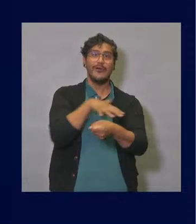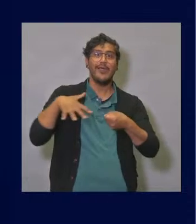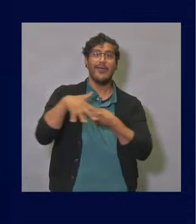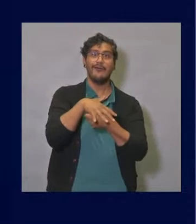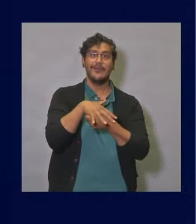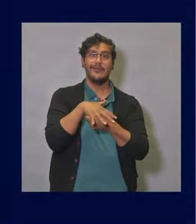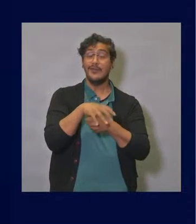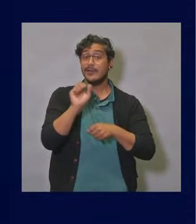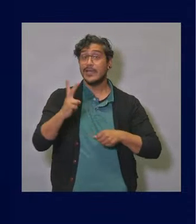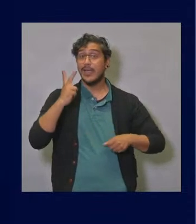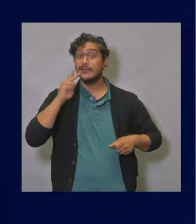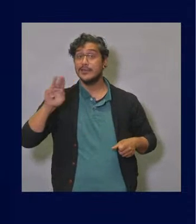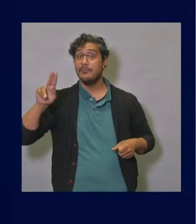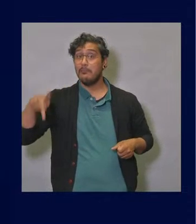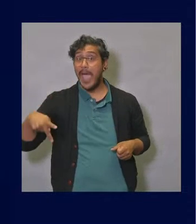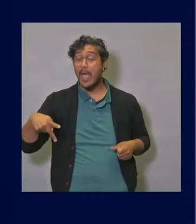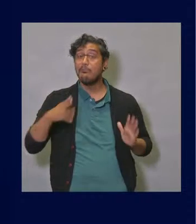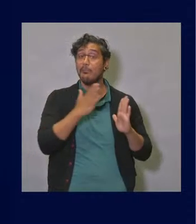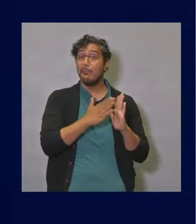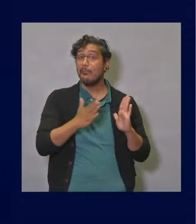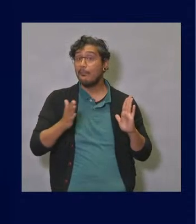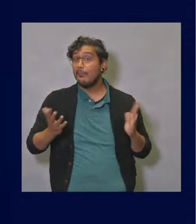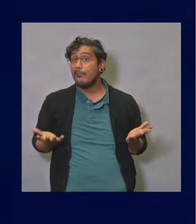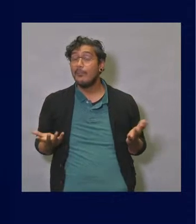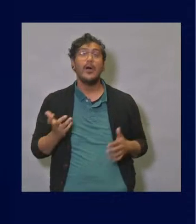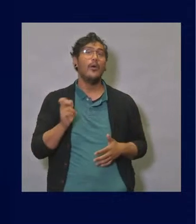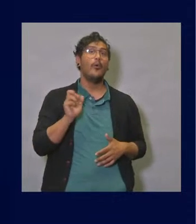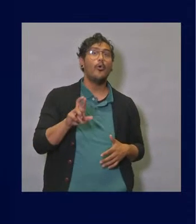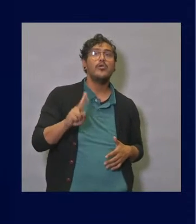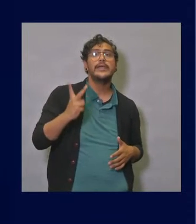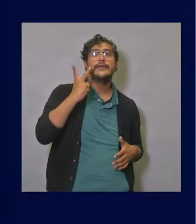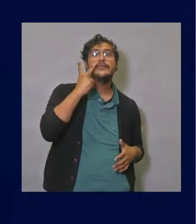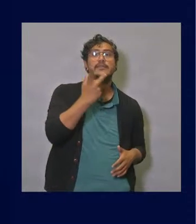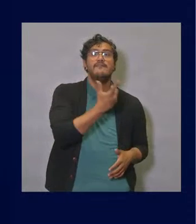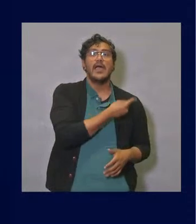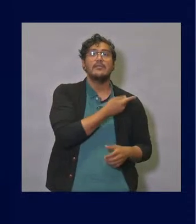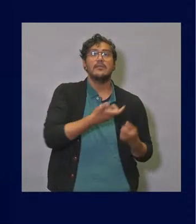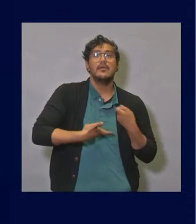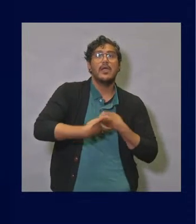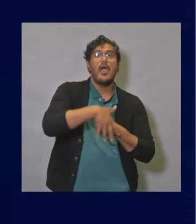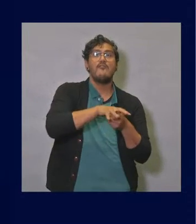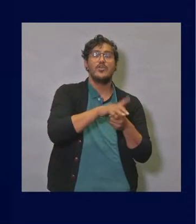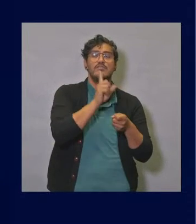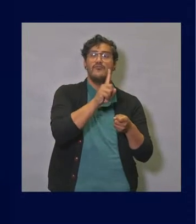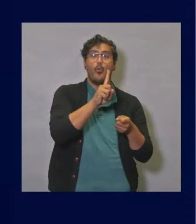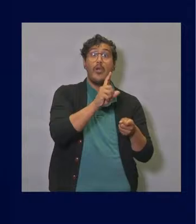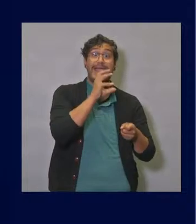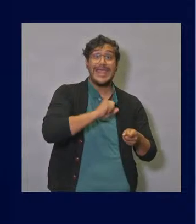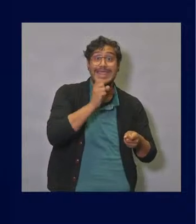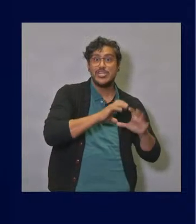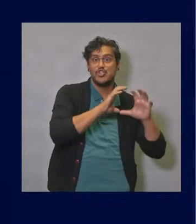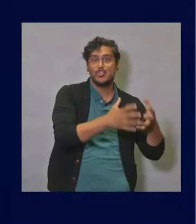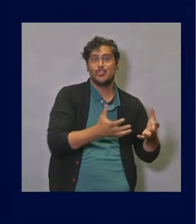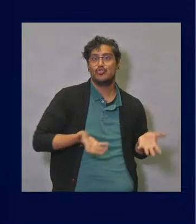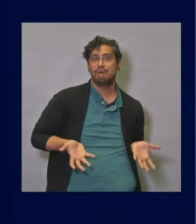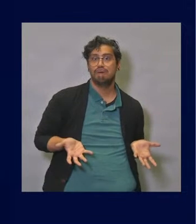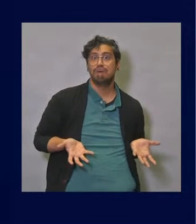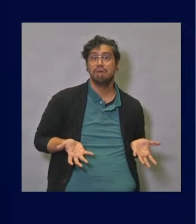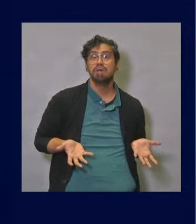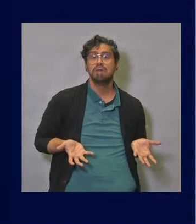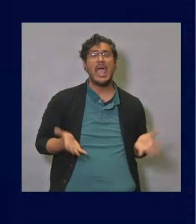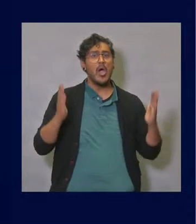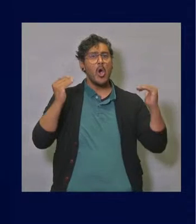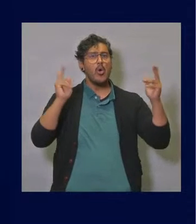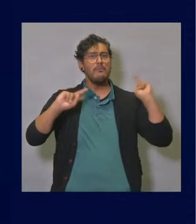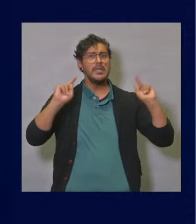time-lapse map over a certain period of time, or you can look at vaccine coverage in certain age groups. We hope that people all over